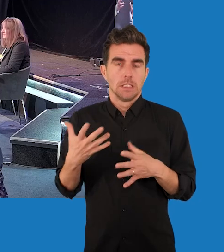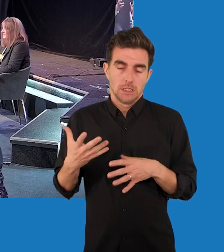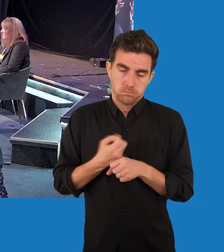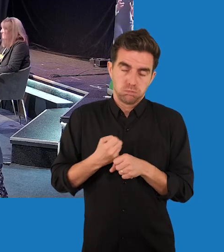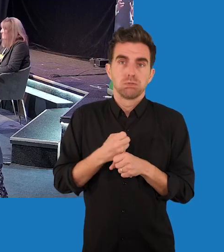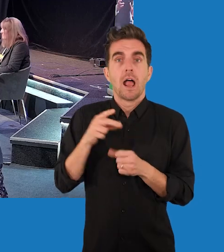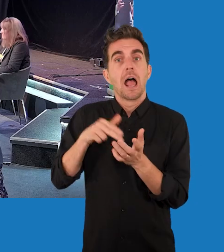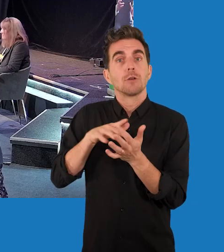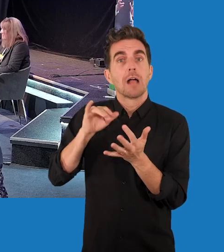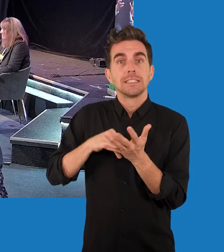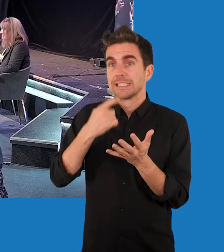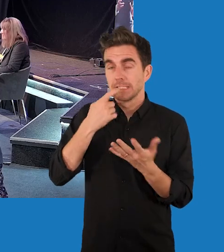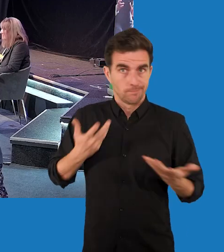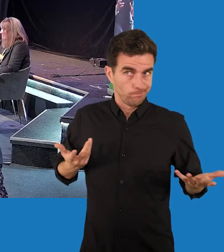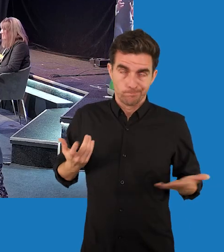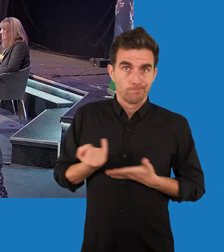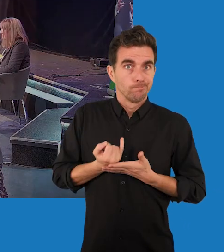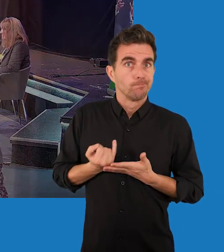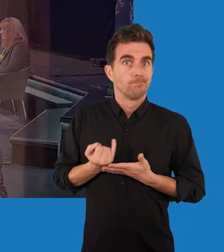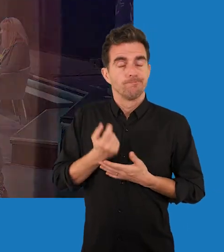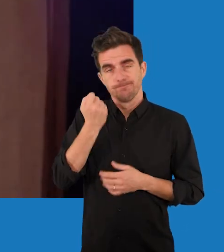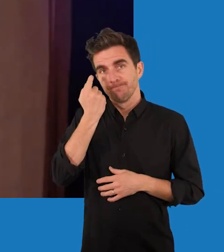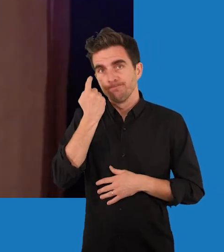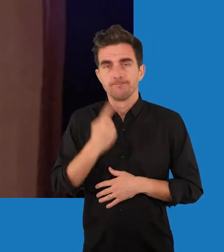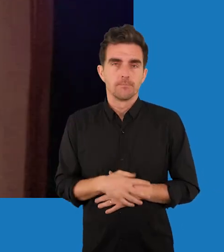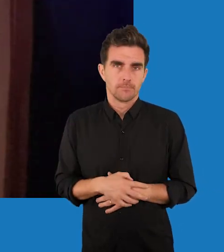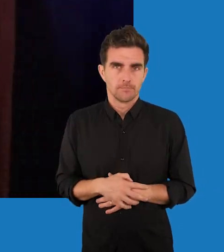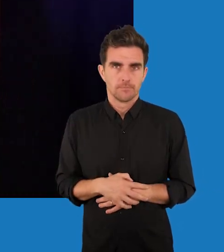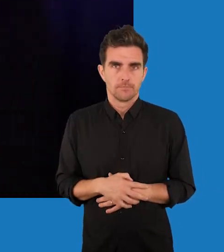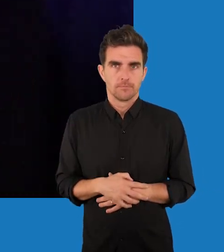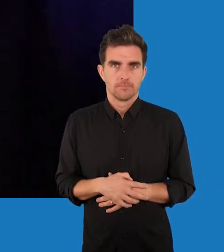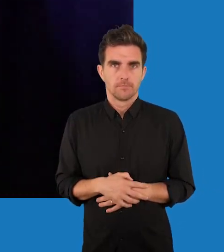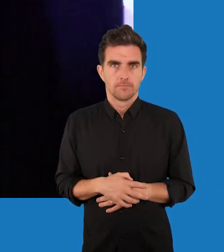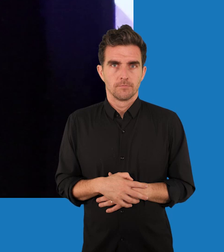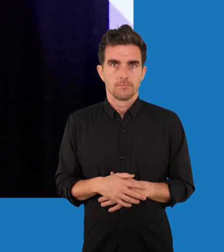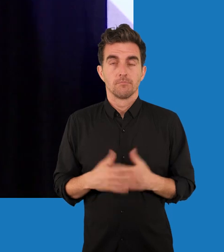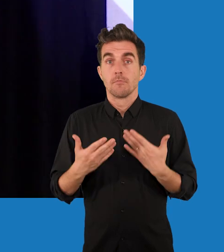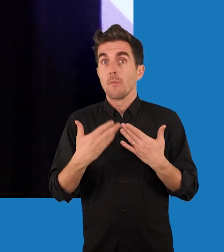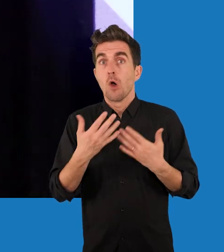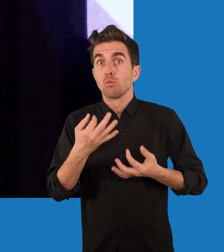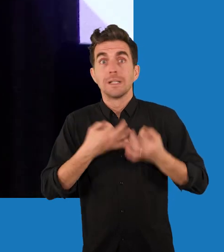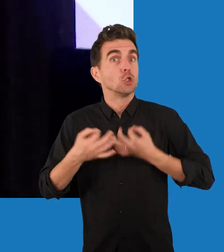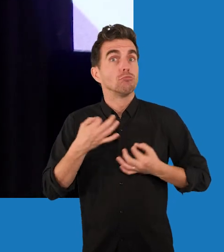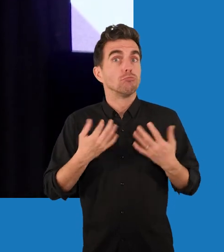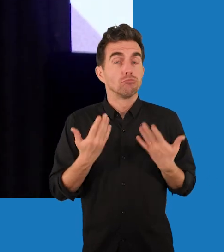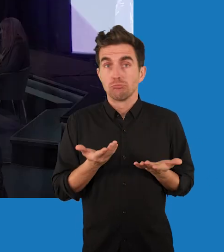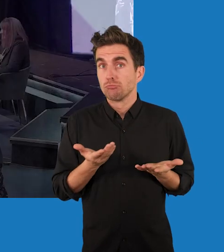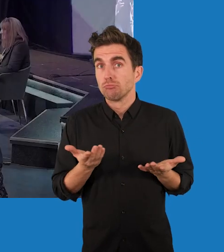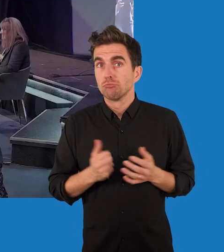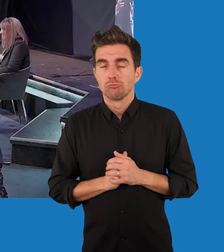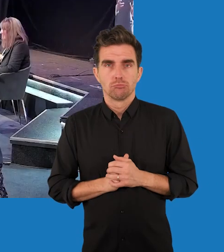of those areas that people can feel quite frustrated about getting access to NHS dentistry. Any